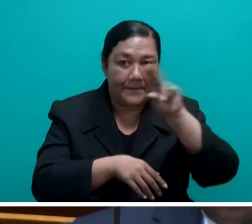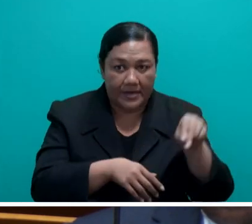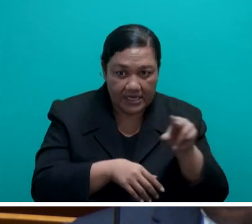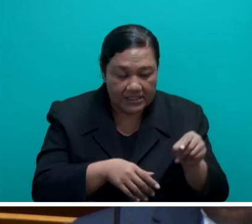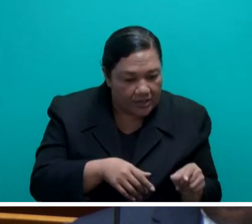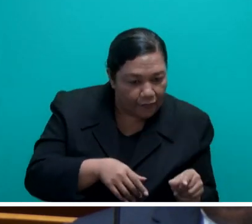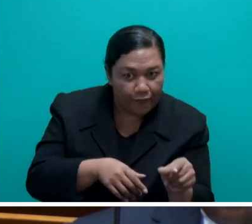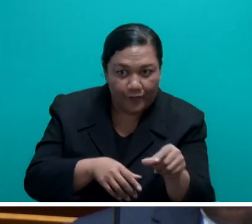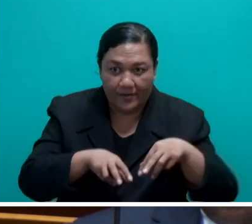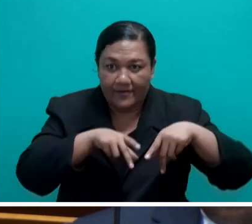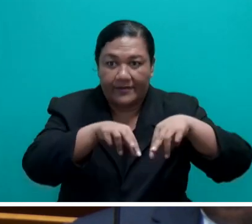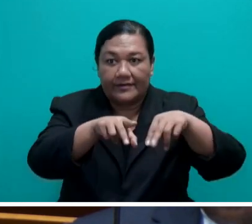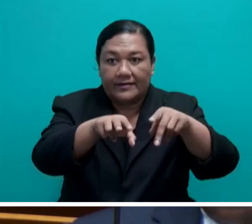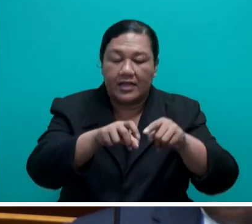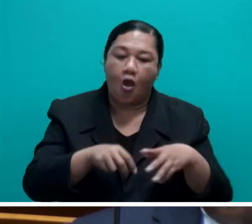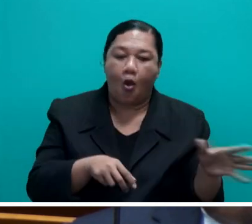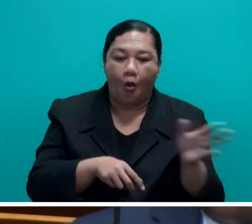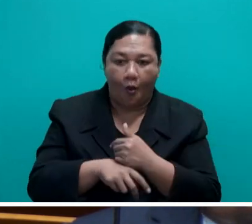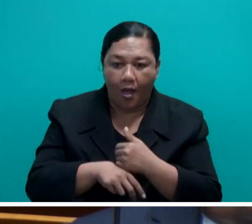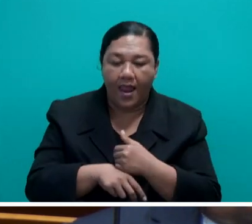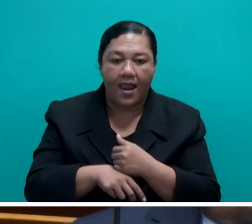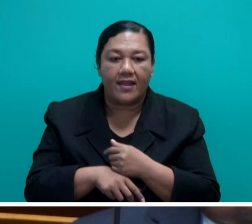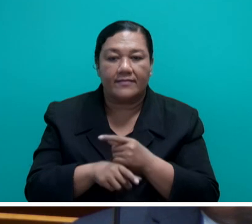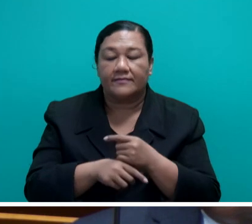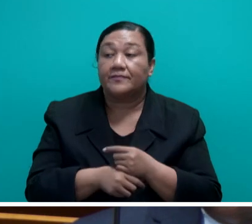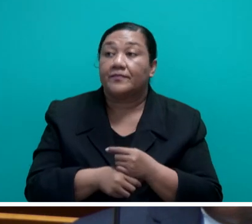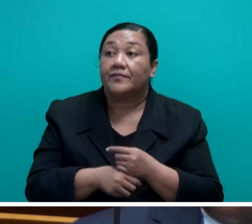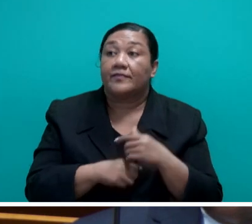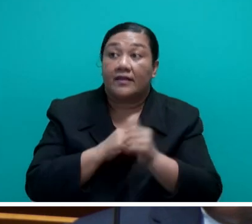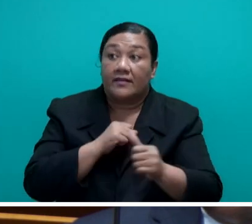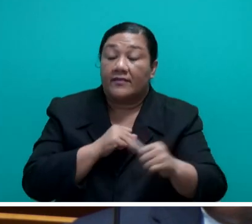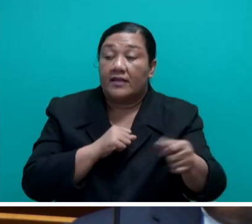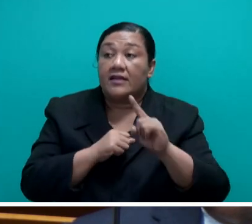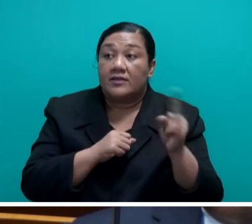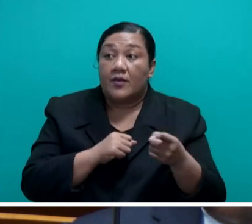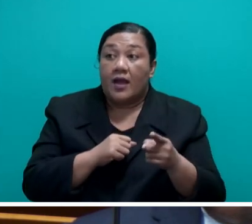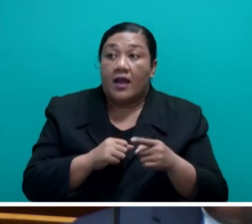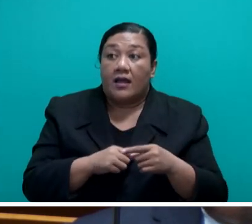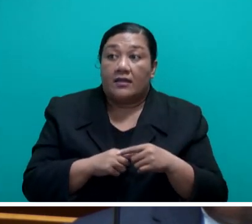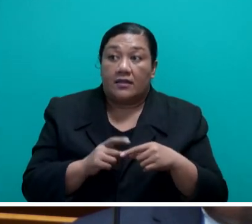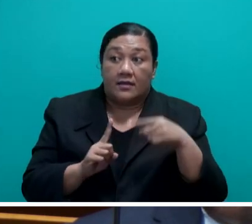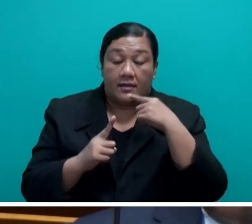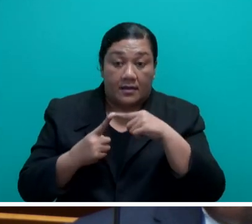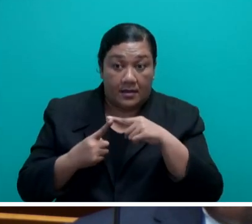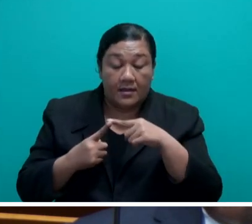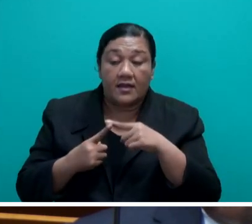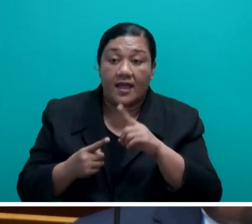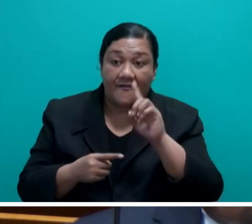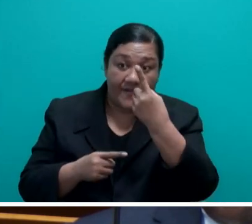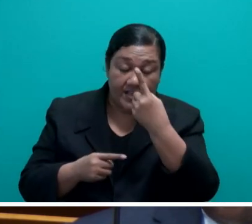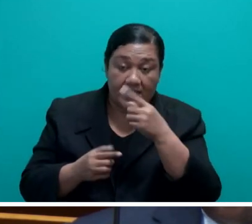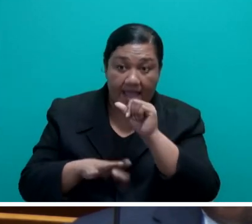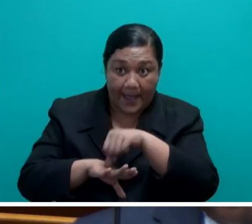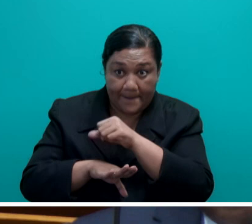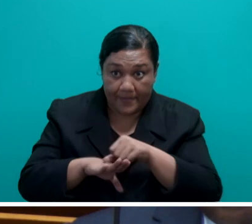footpaths. Tender process as follows. 1, site pre-bid meeting will take place on the 17th of April at the relocation site